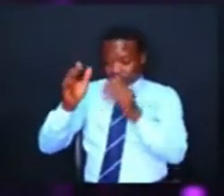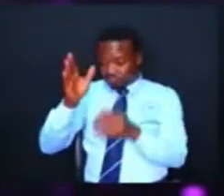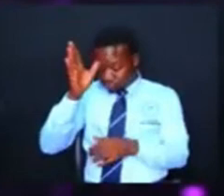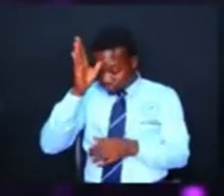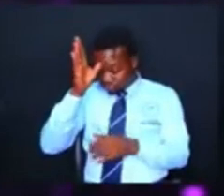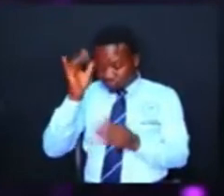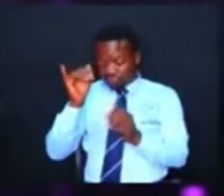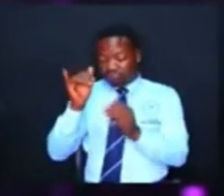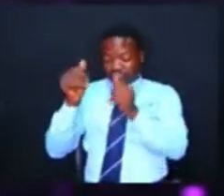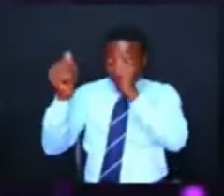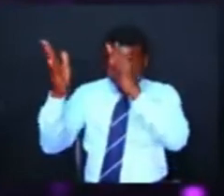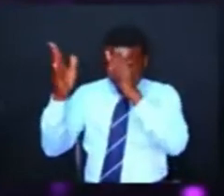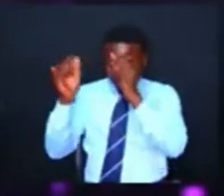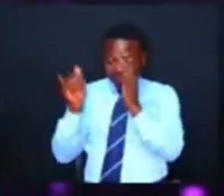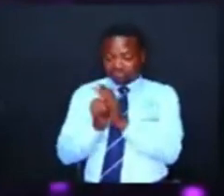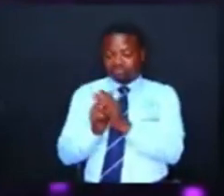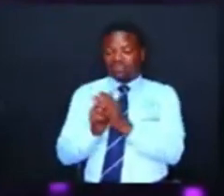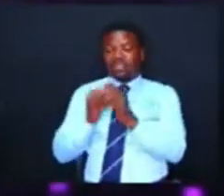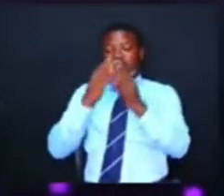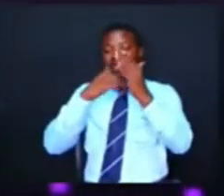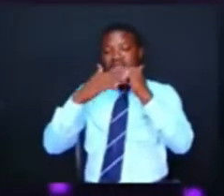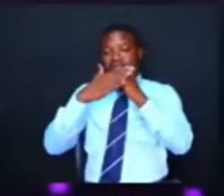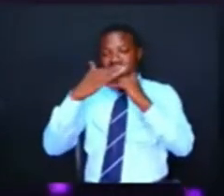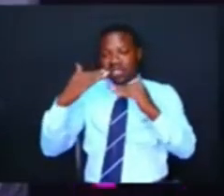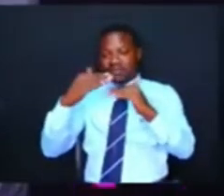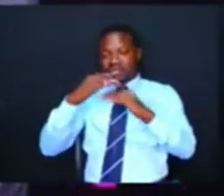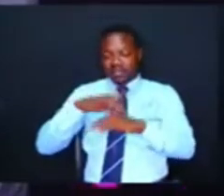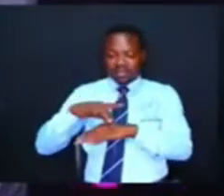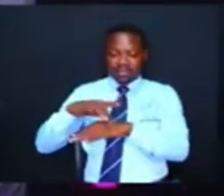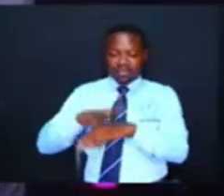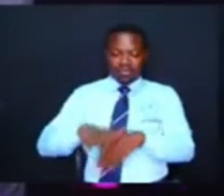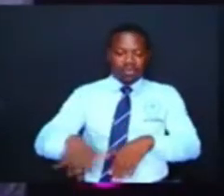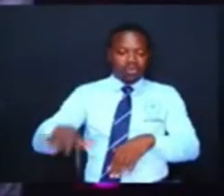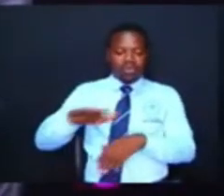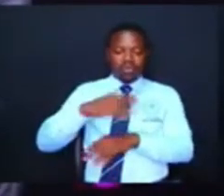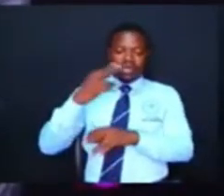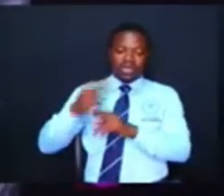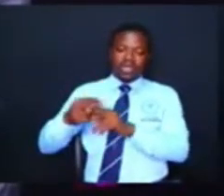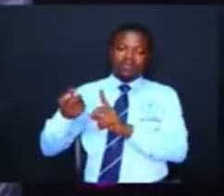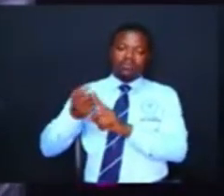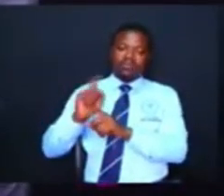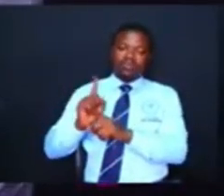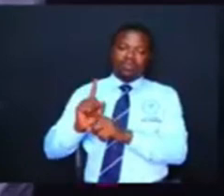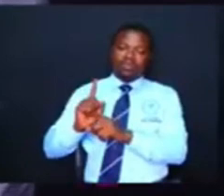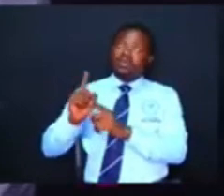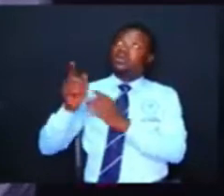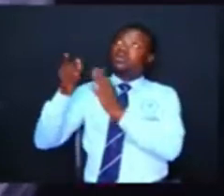earth derives its name. Now